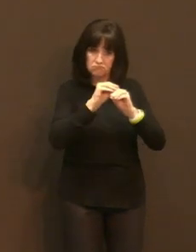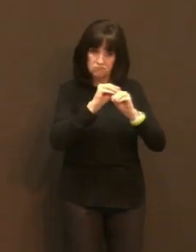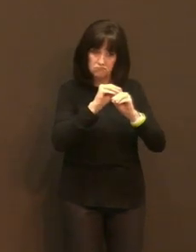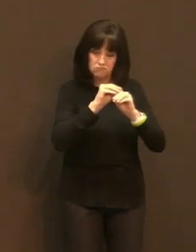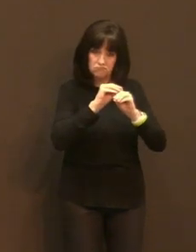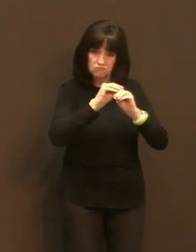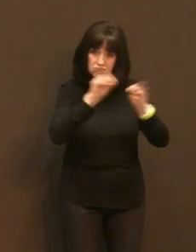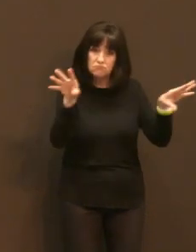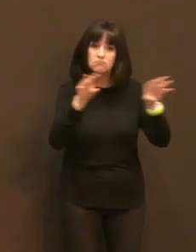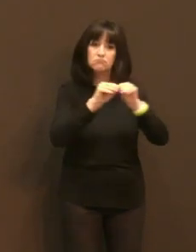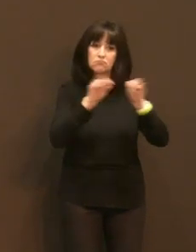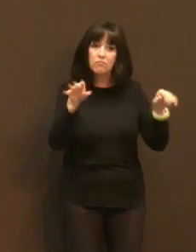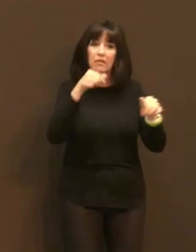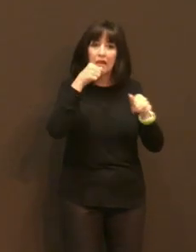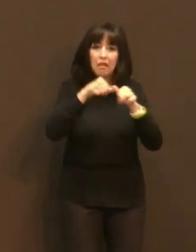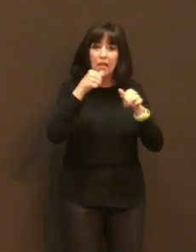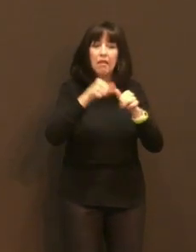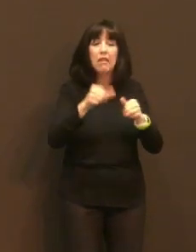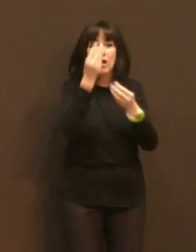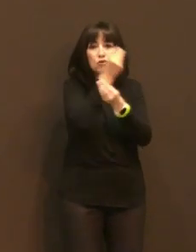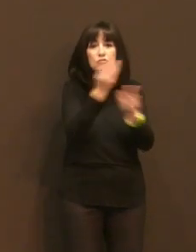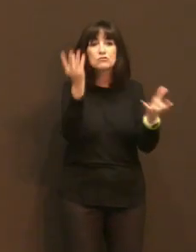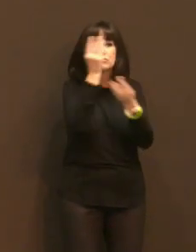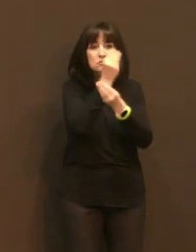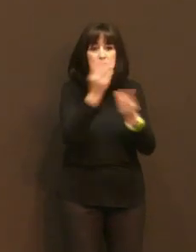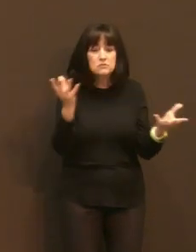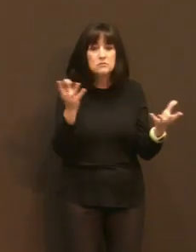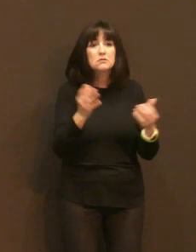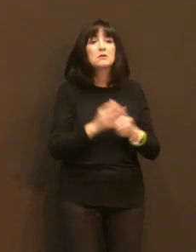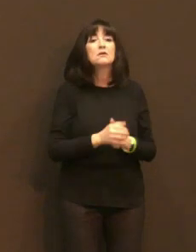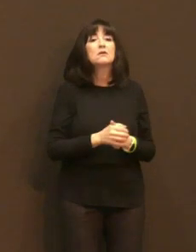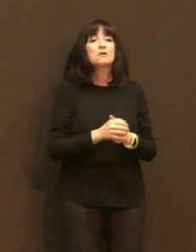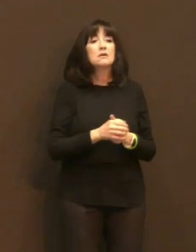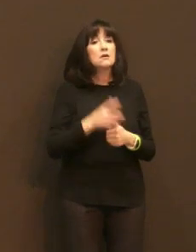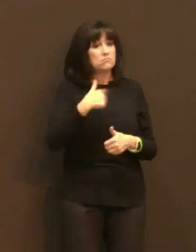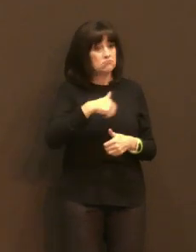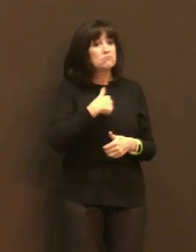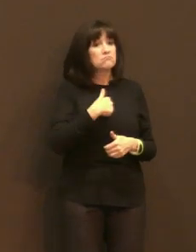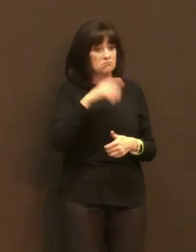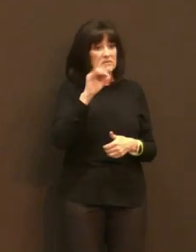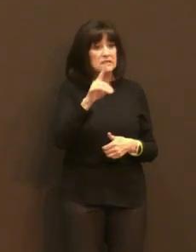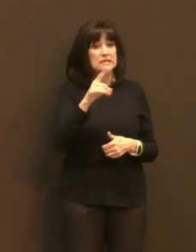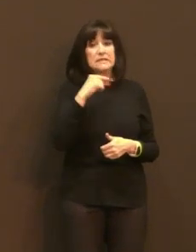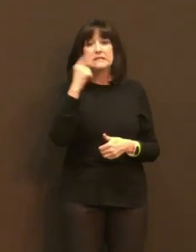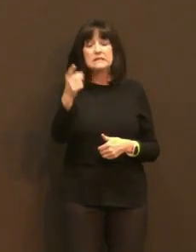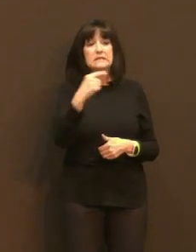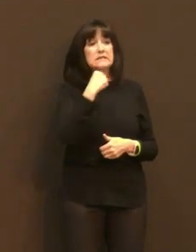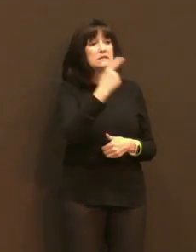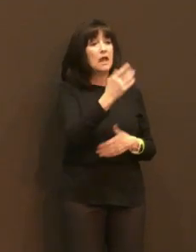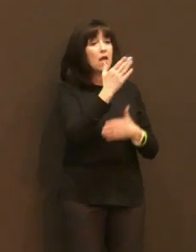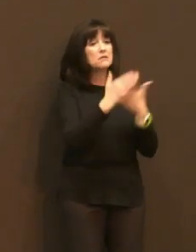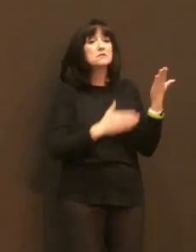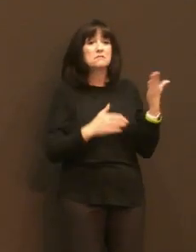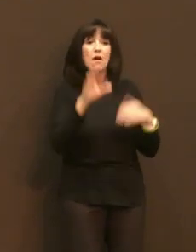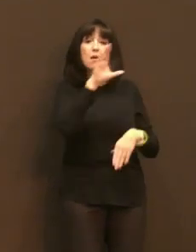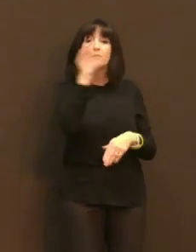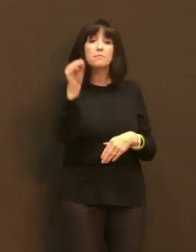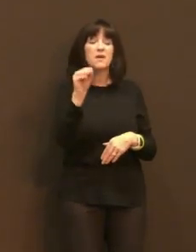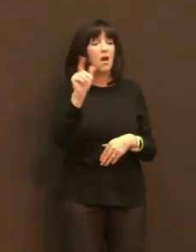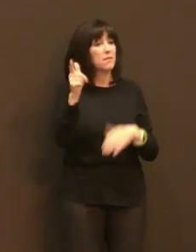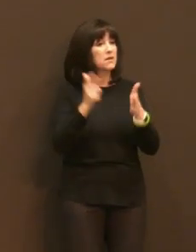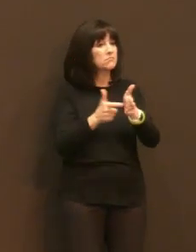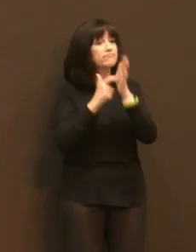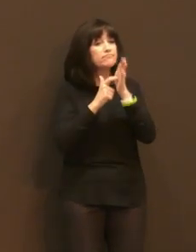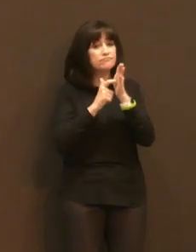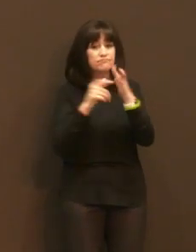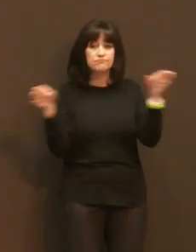also forcefully or handed over some cease and desist orders to merchants, and hopefully they've complied with the